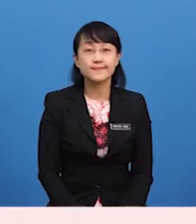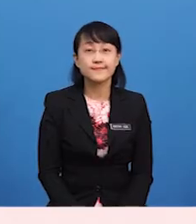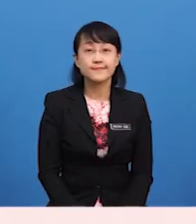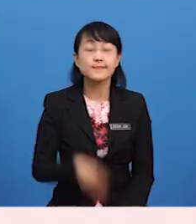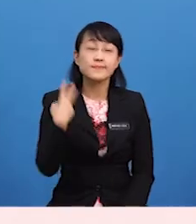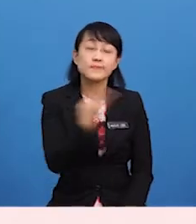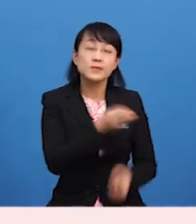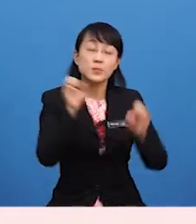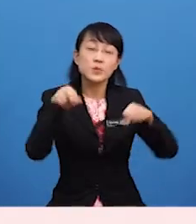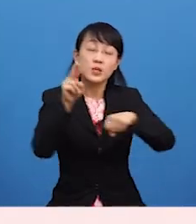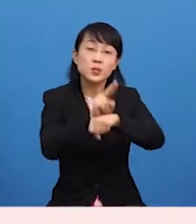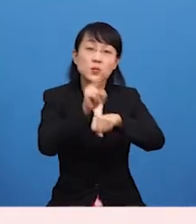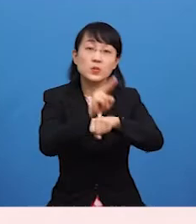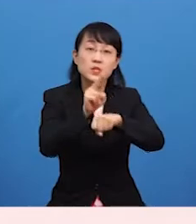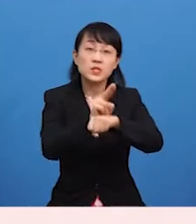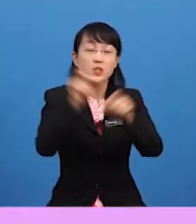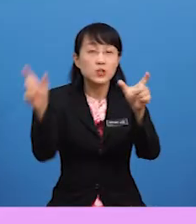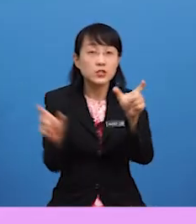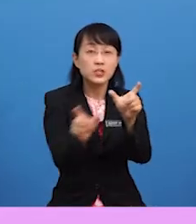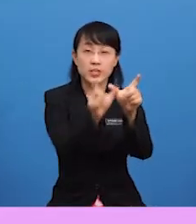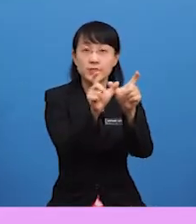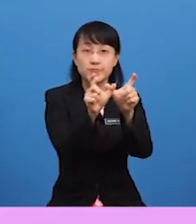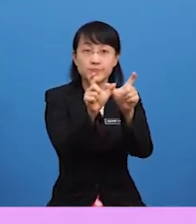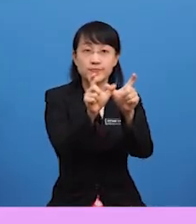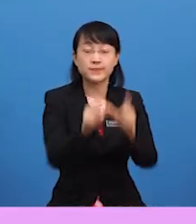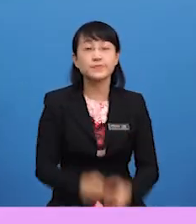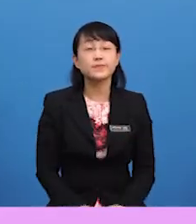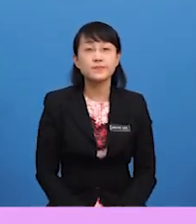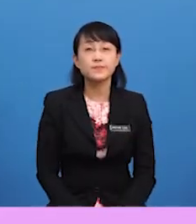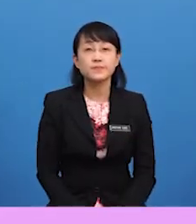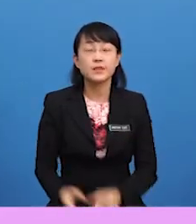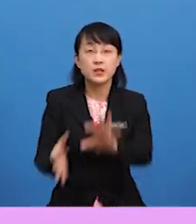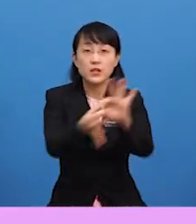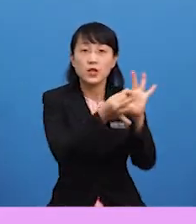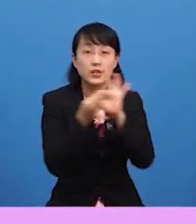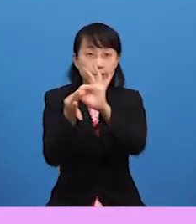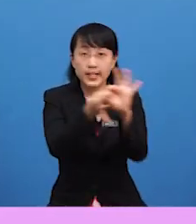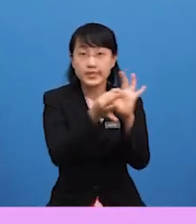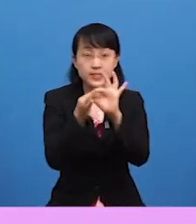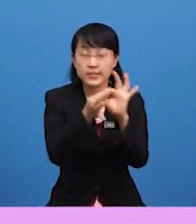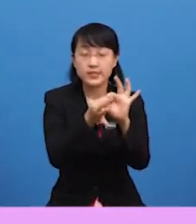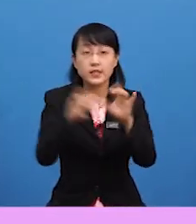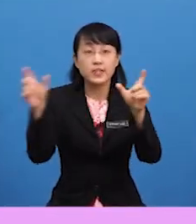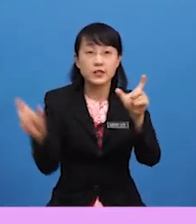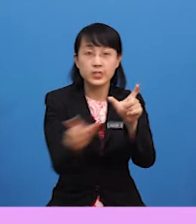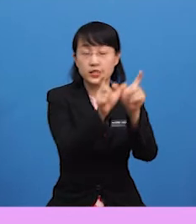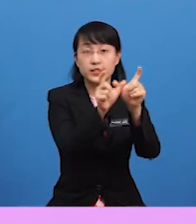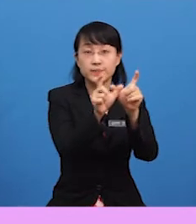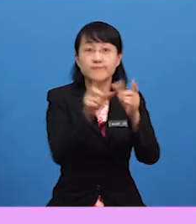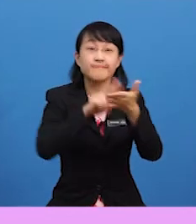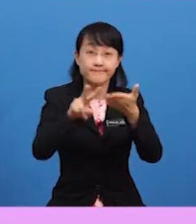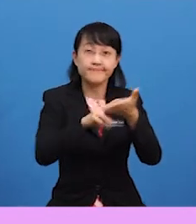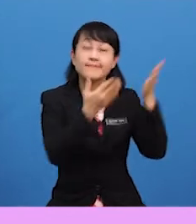We can use conjunctions known as coordinating conjunctions. They are used to join words